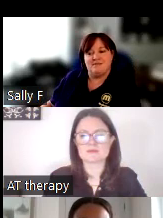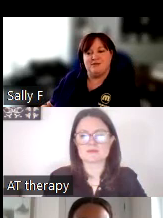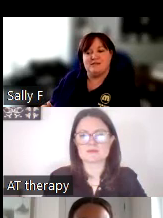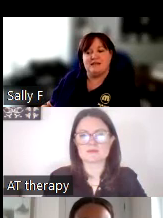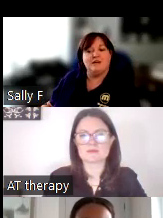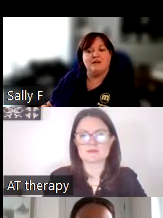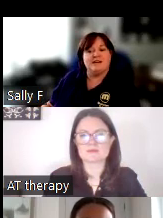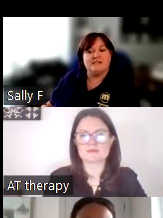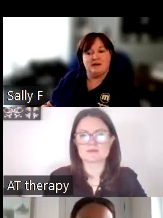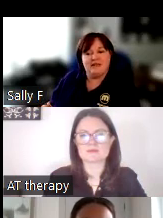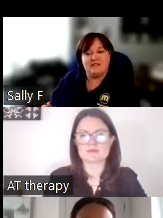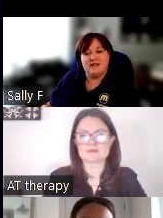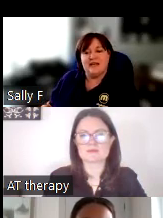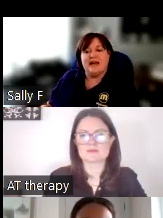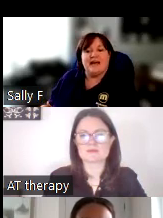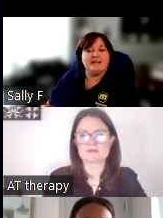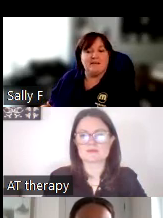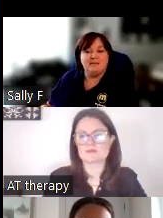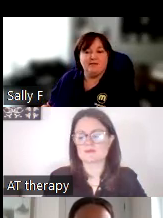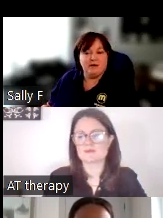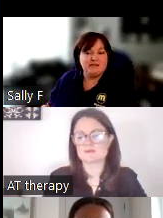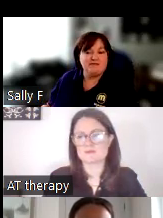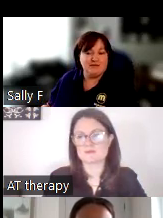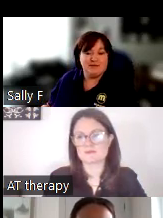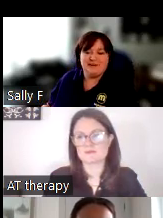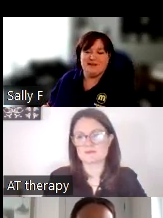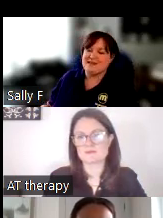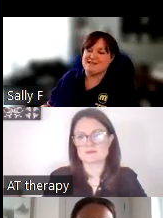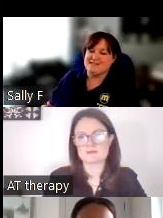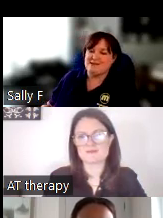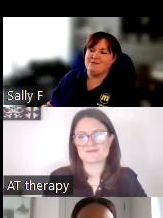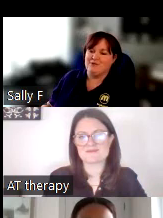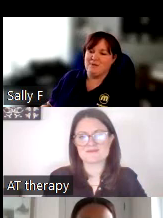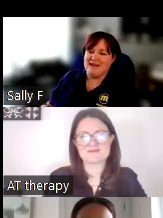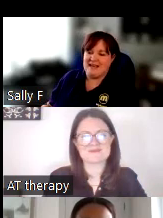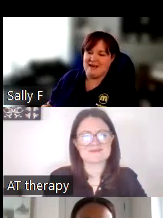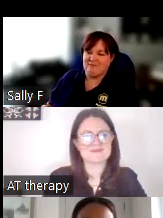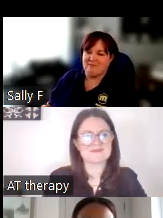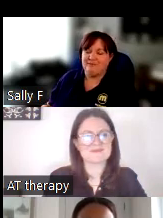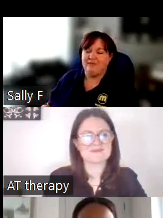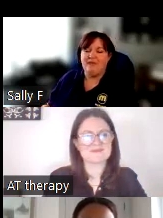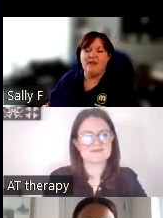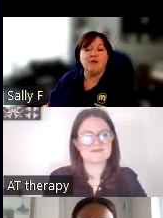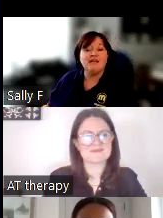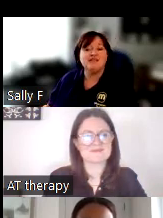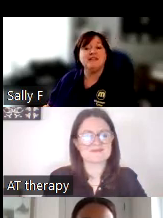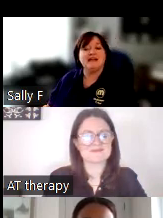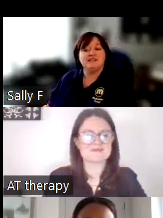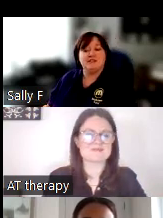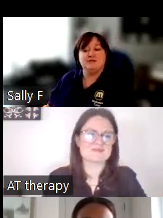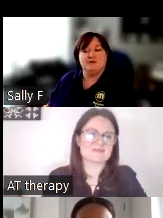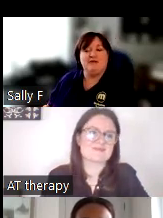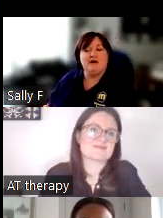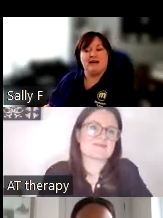alongside symbols and alongside speech, an example of which I've drawn in Makaton symbol format here. A question that